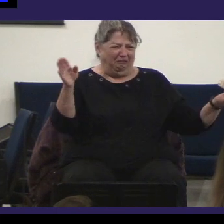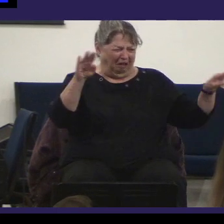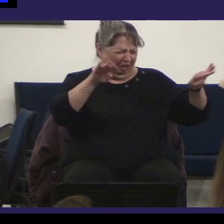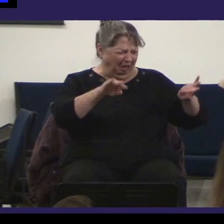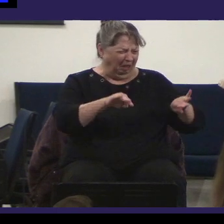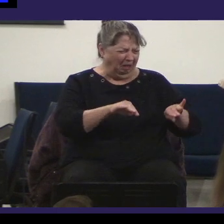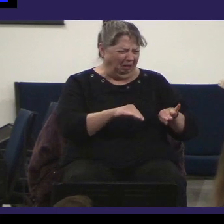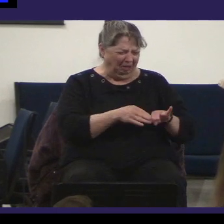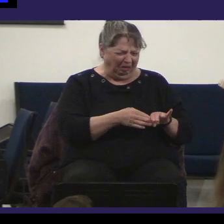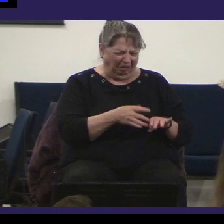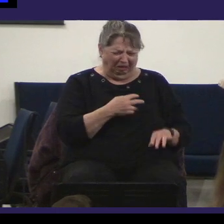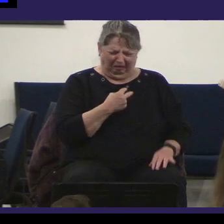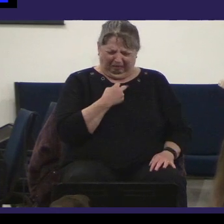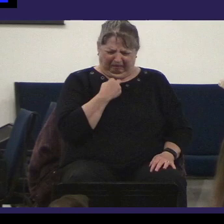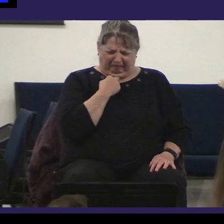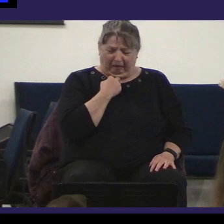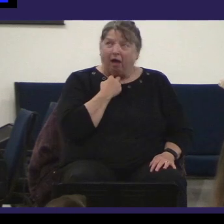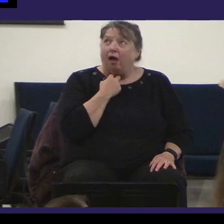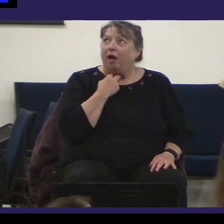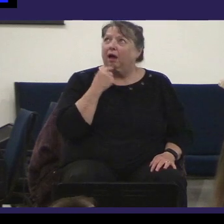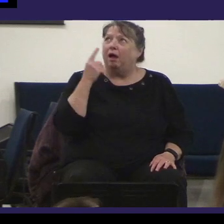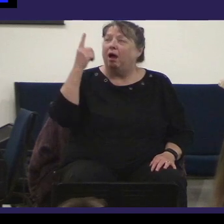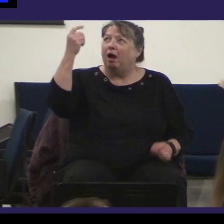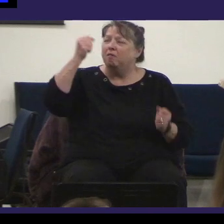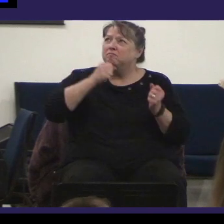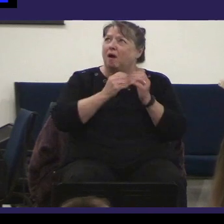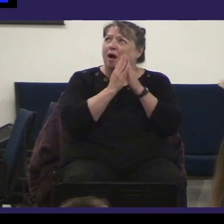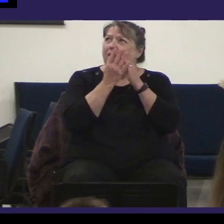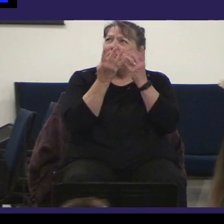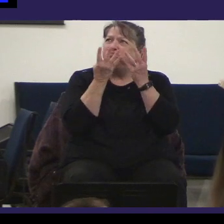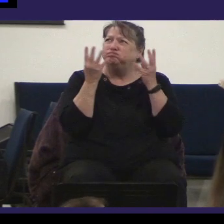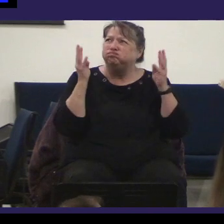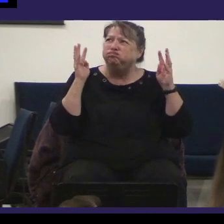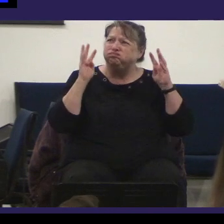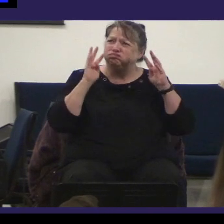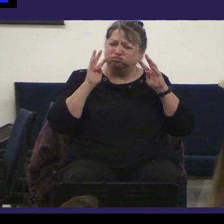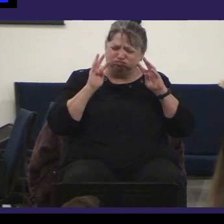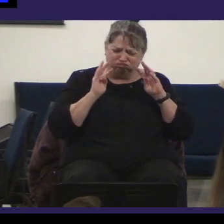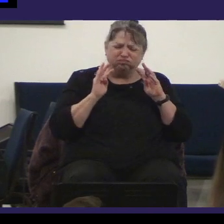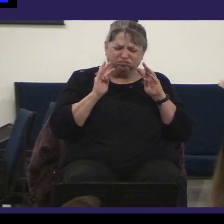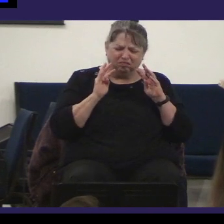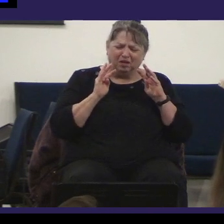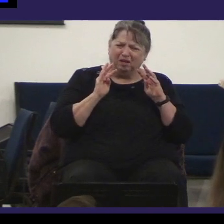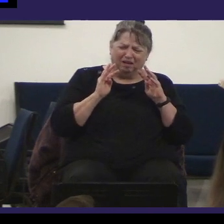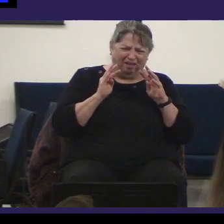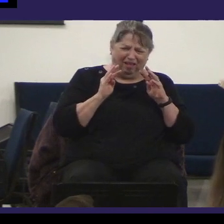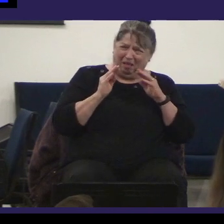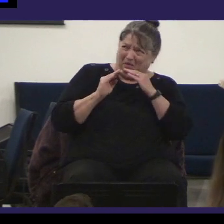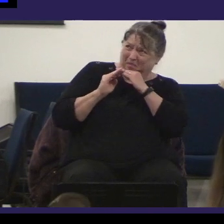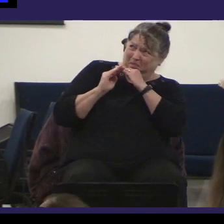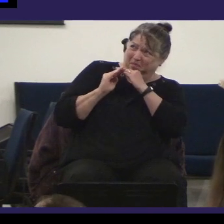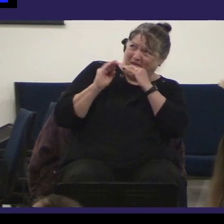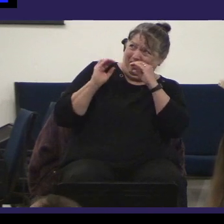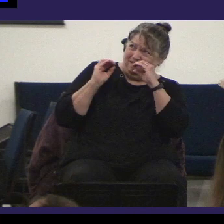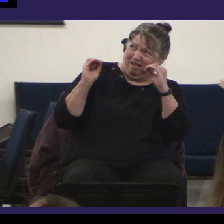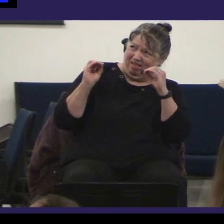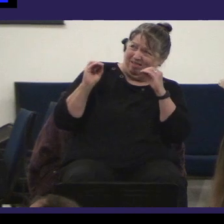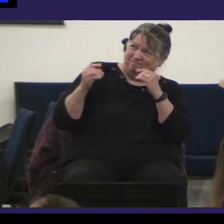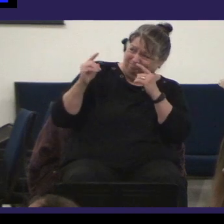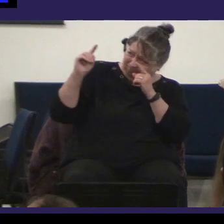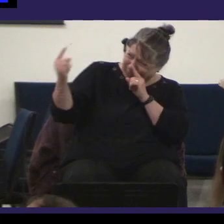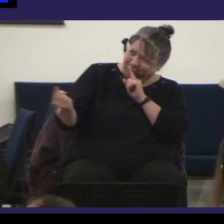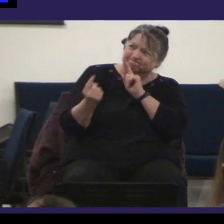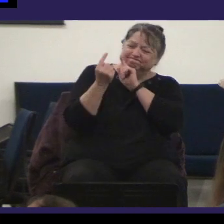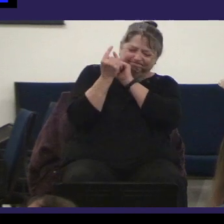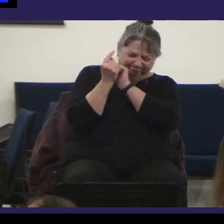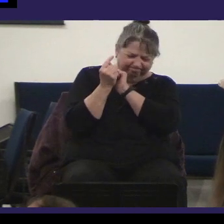Is around me, cause nothing stands between me and my God. And